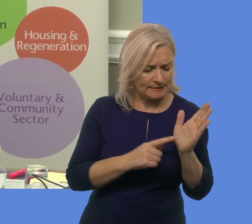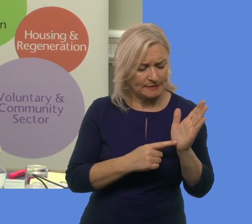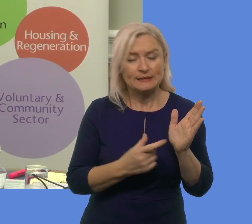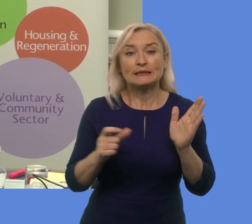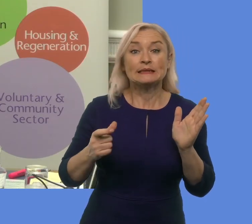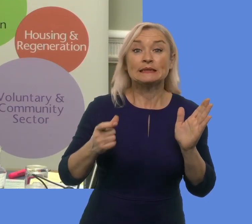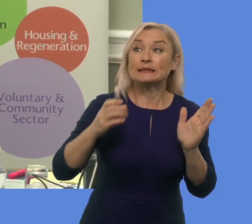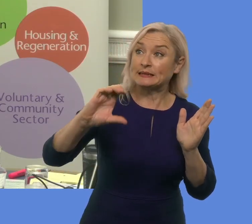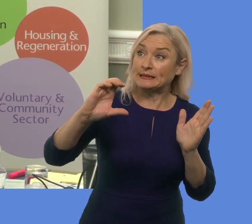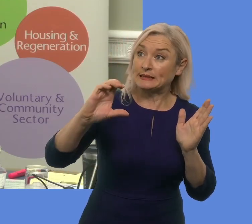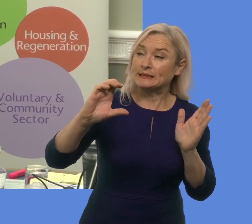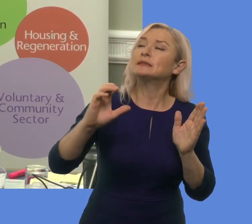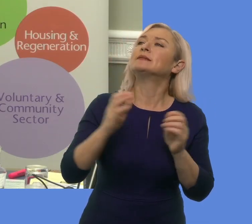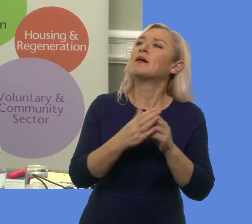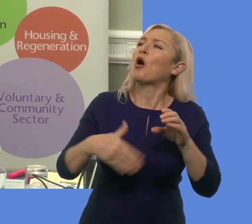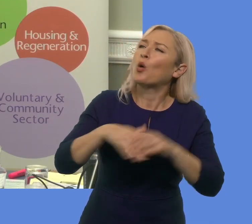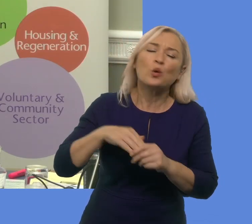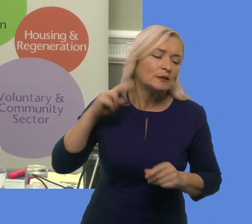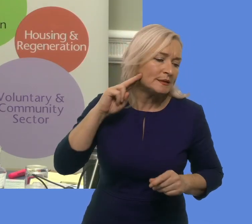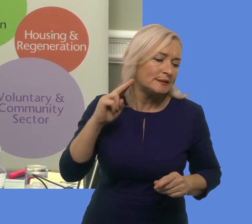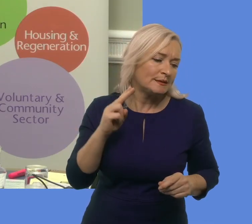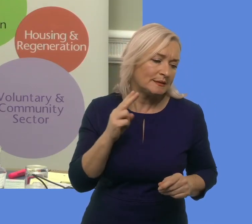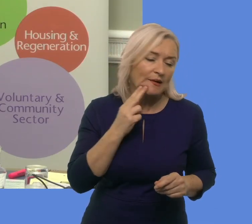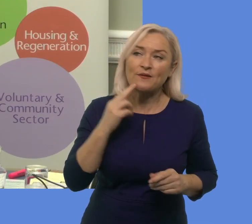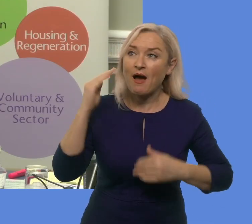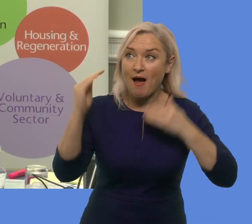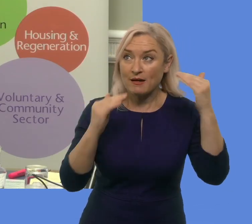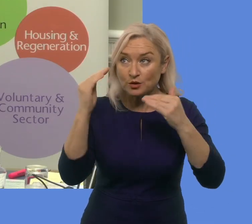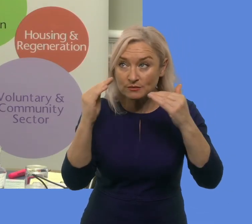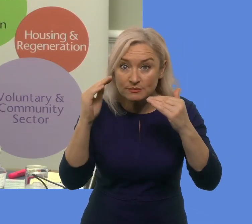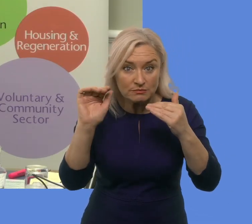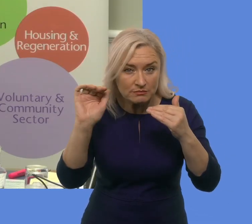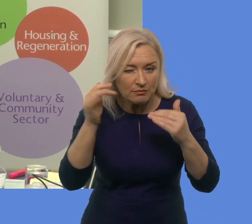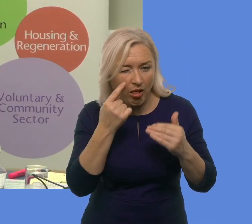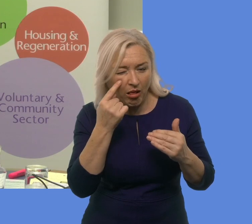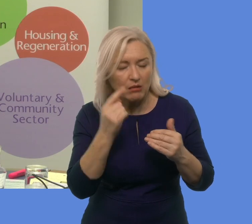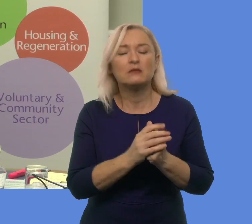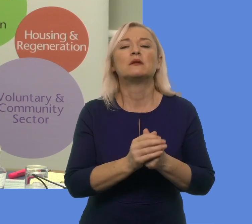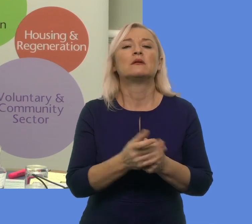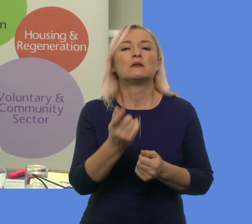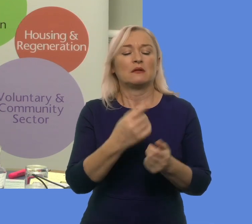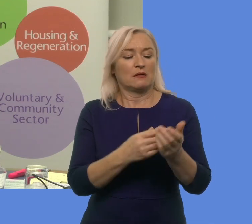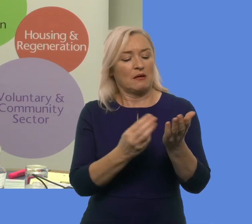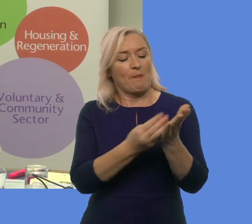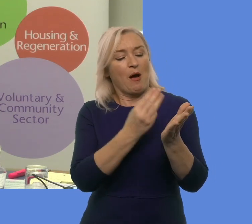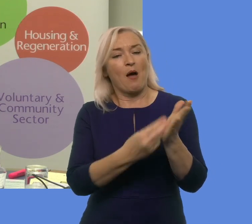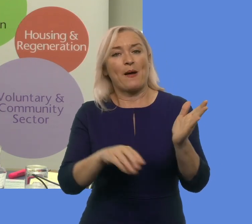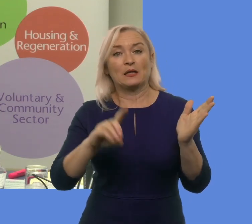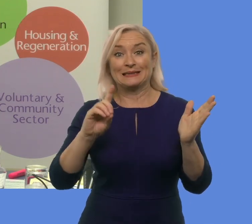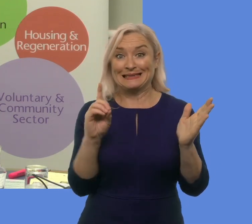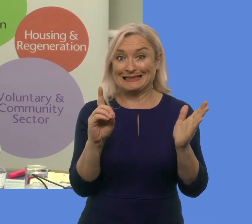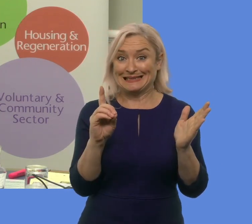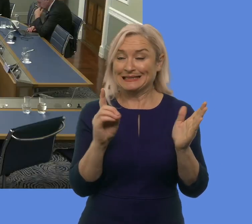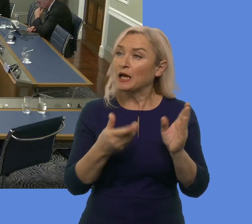adults, and then for part C to include children of deaf adults as well.